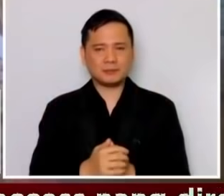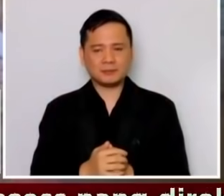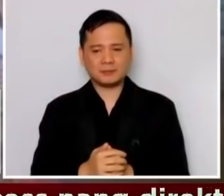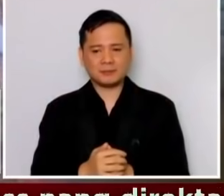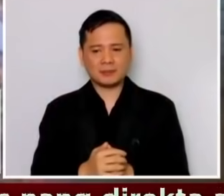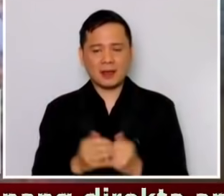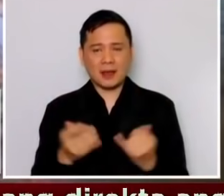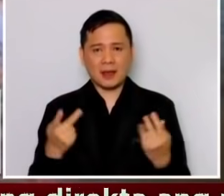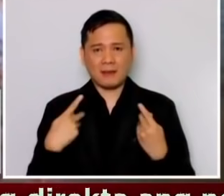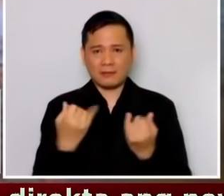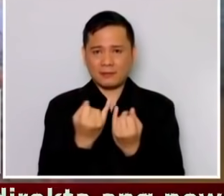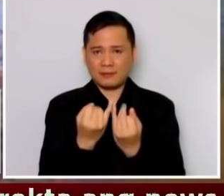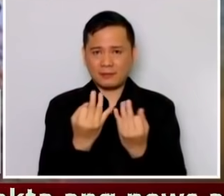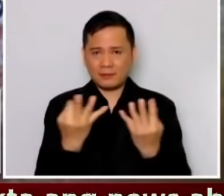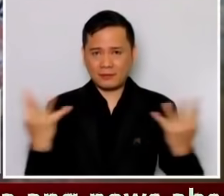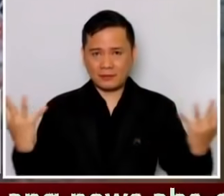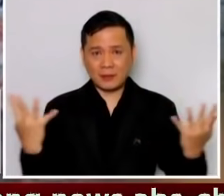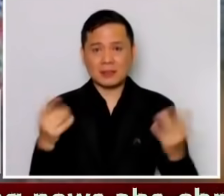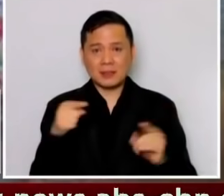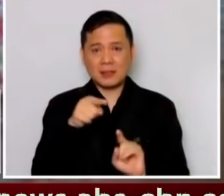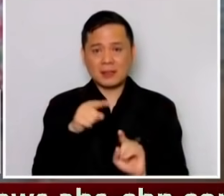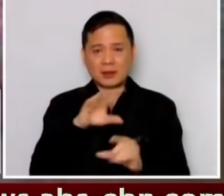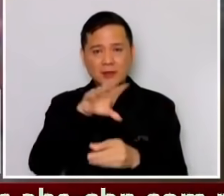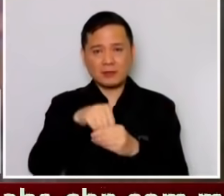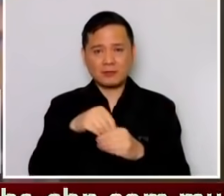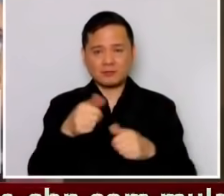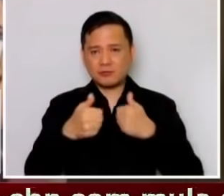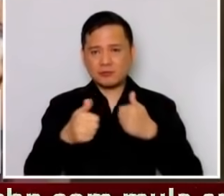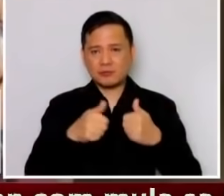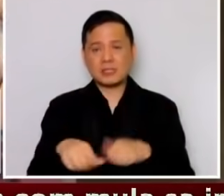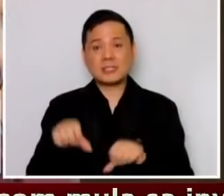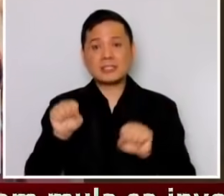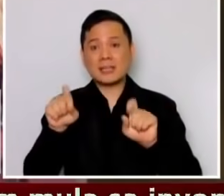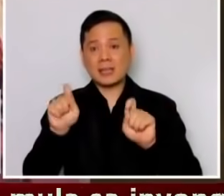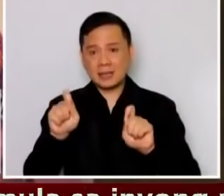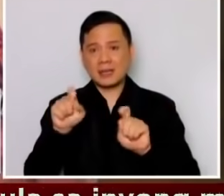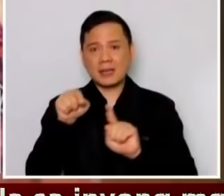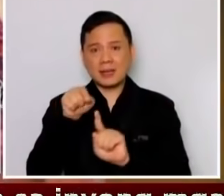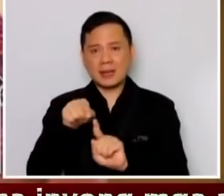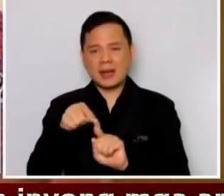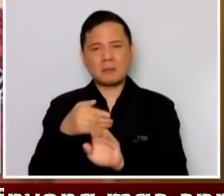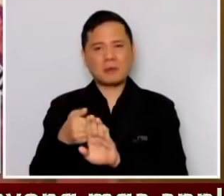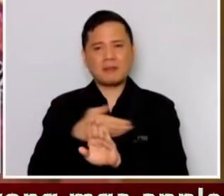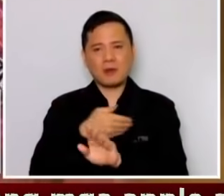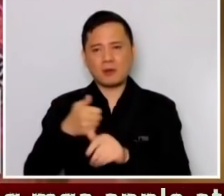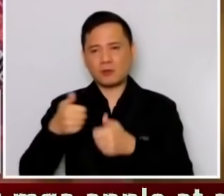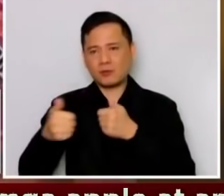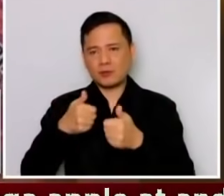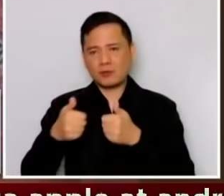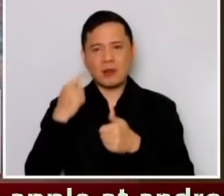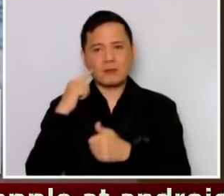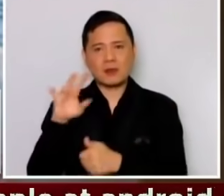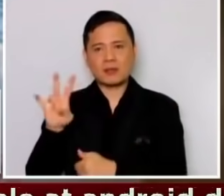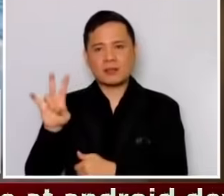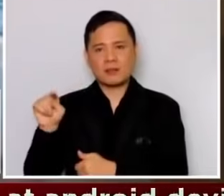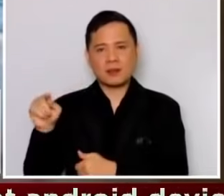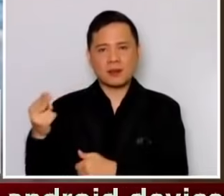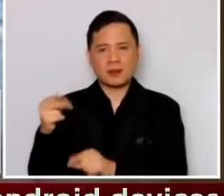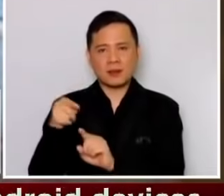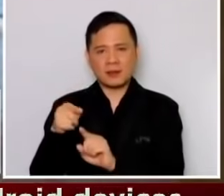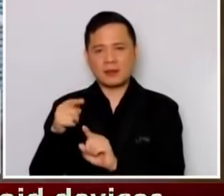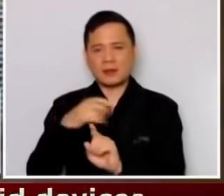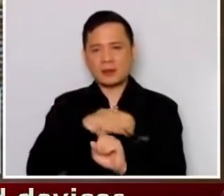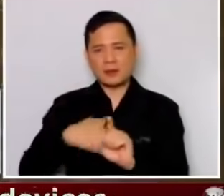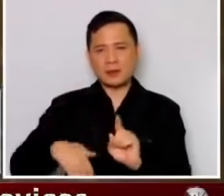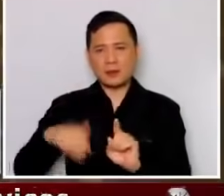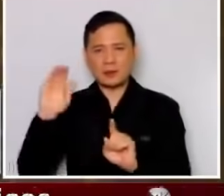corona. Sa Sabado, December 11, oras sa Maynila, ang preliminary competition ng 70th Miss Universe pageant. Mapapanood